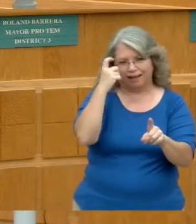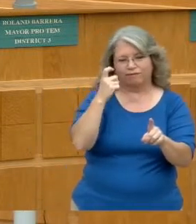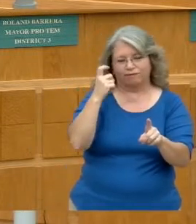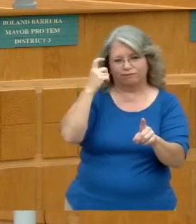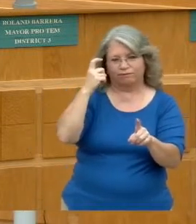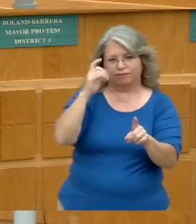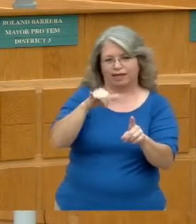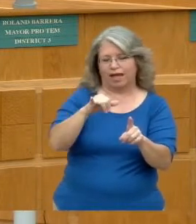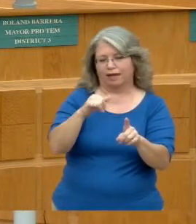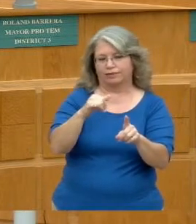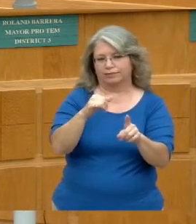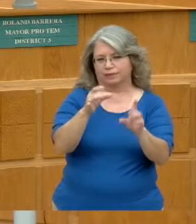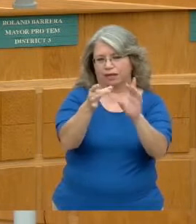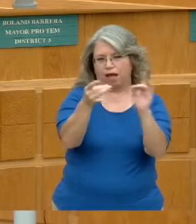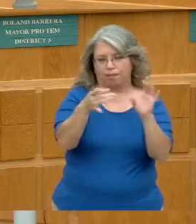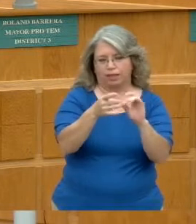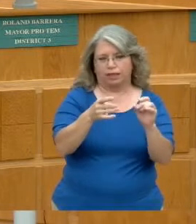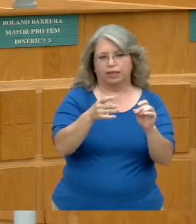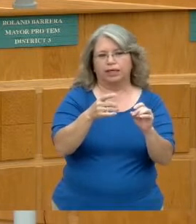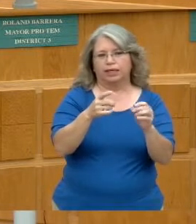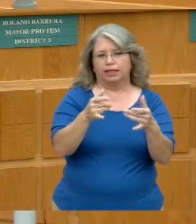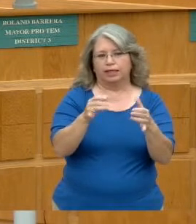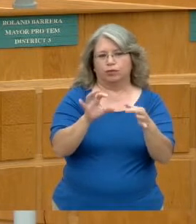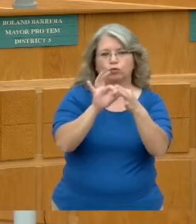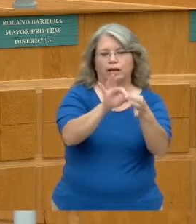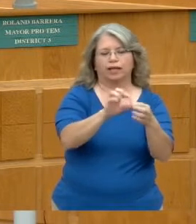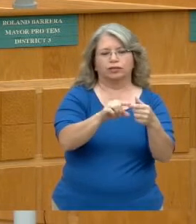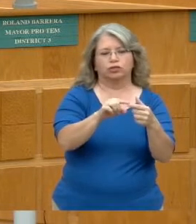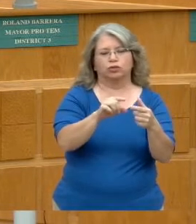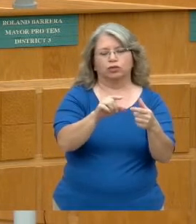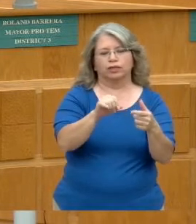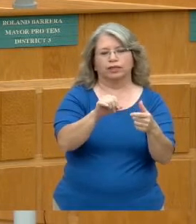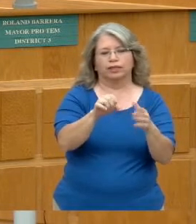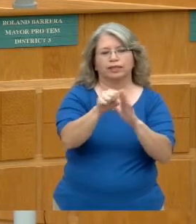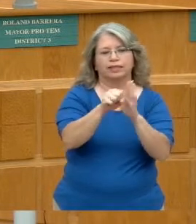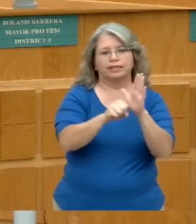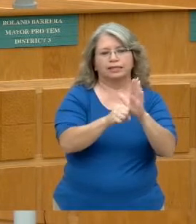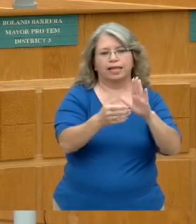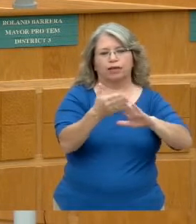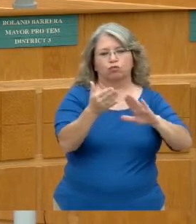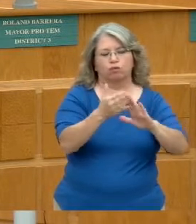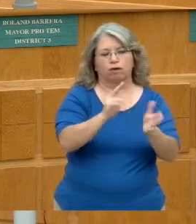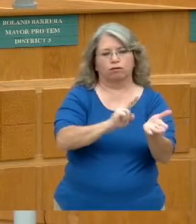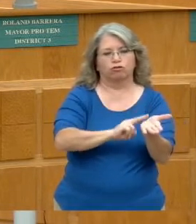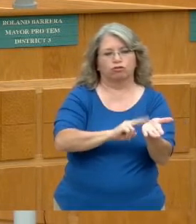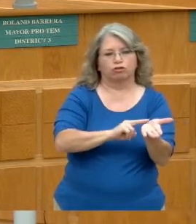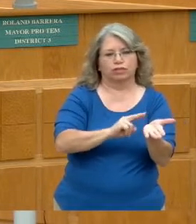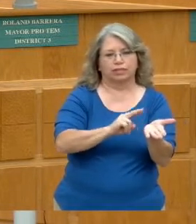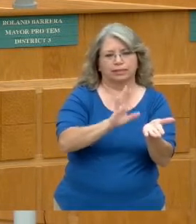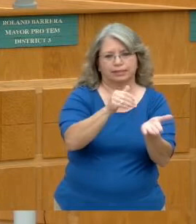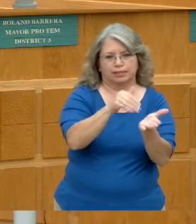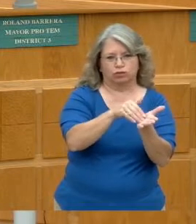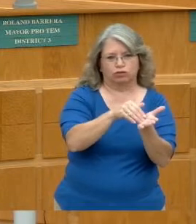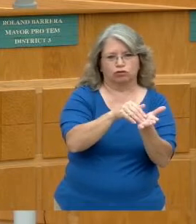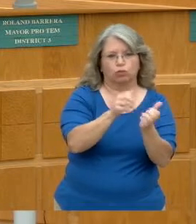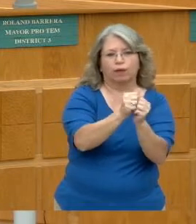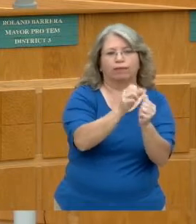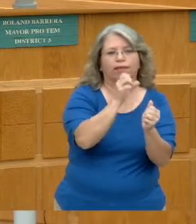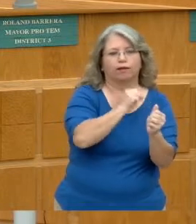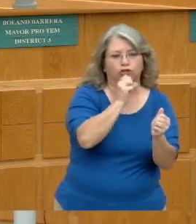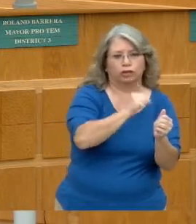with what we know from just the agencies that are, the state-run homes. But they're with the